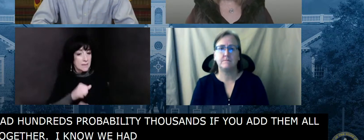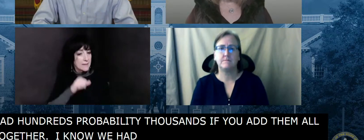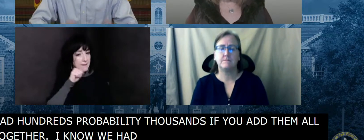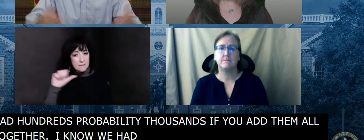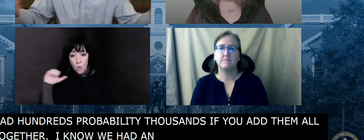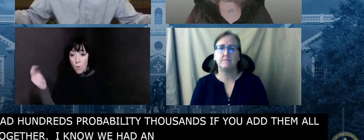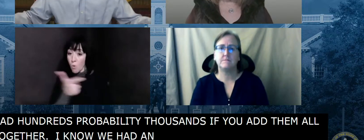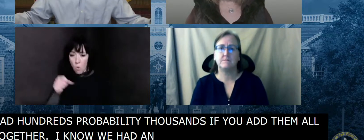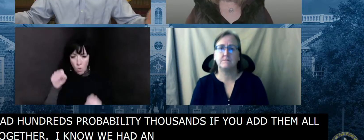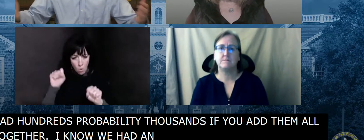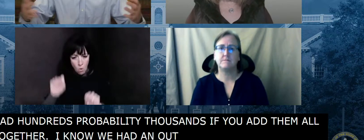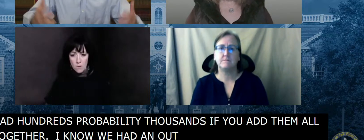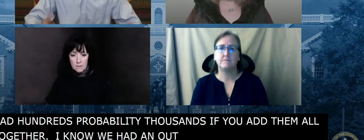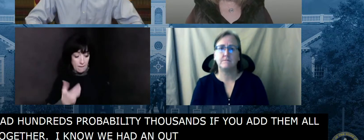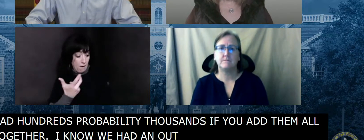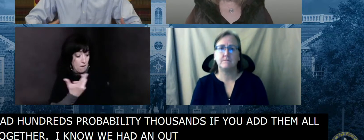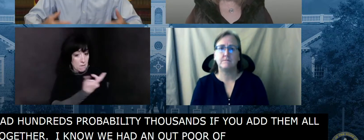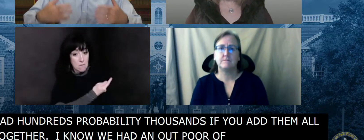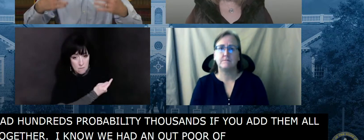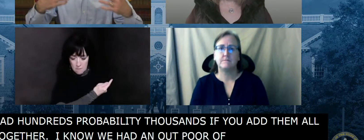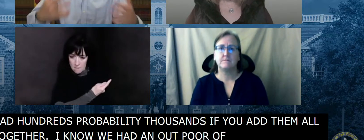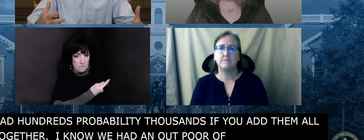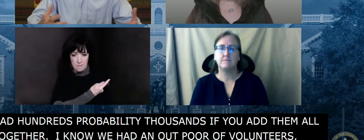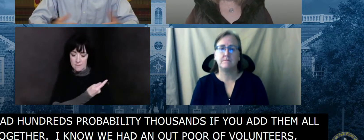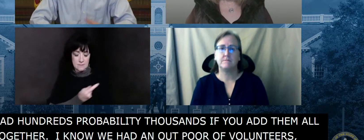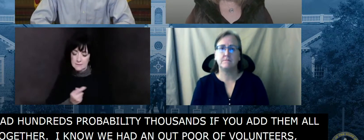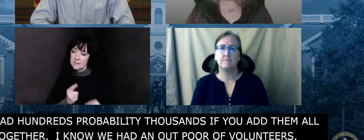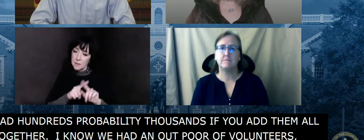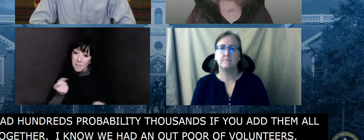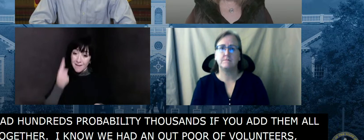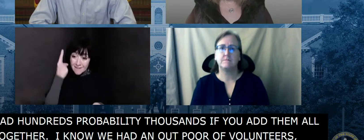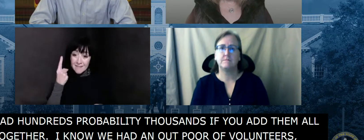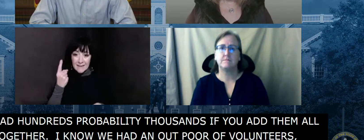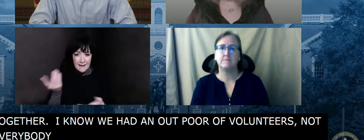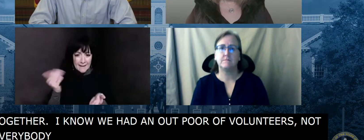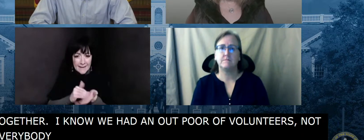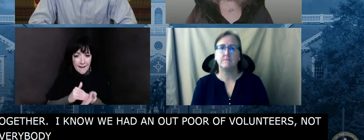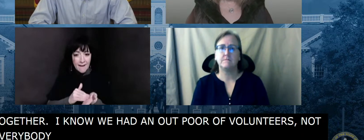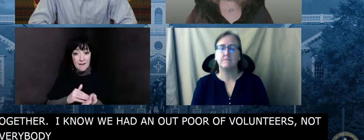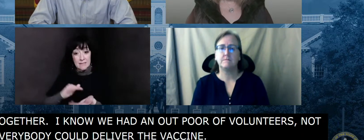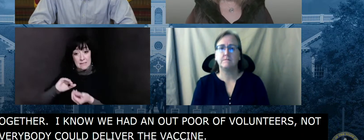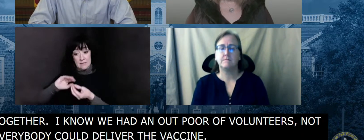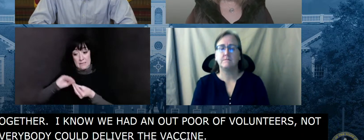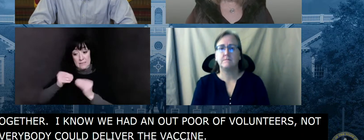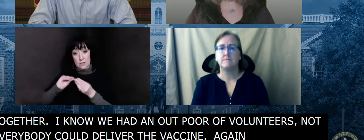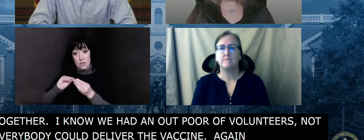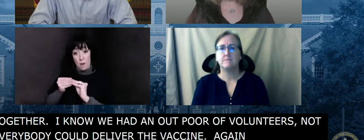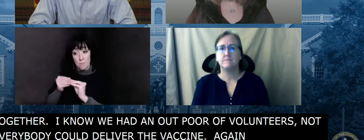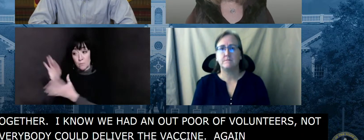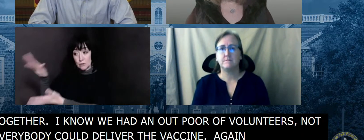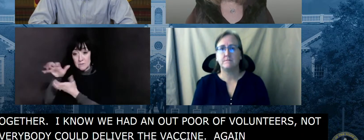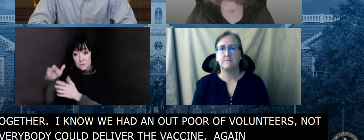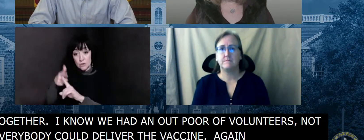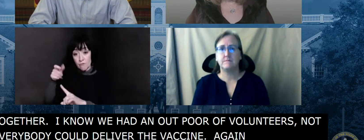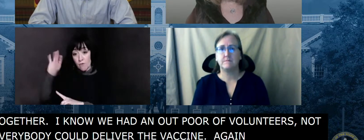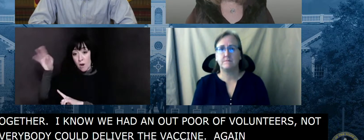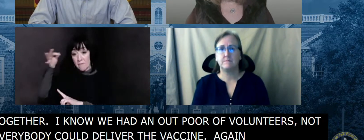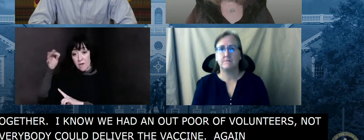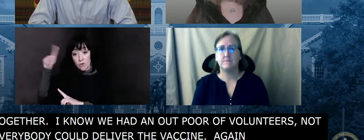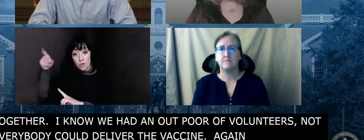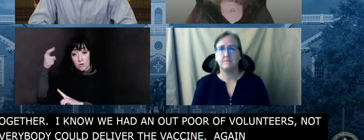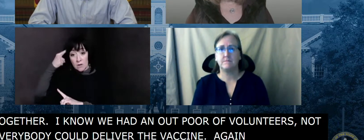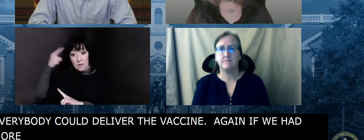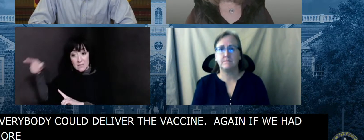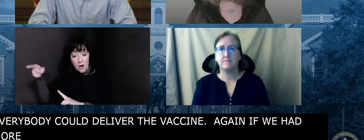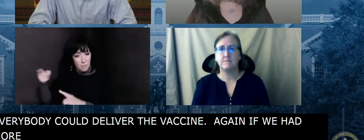vaccine. And again, if we had more supply, we could deliver more and we could put more people to work. But I was at